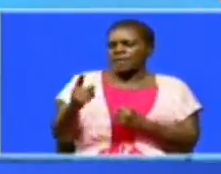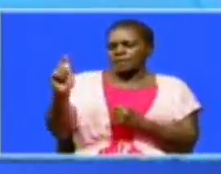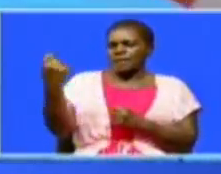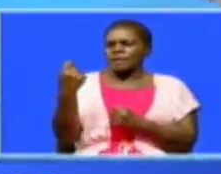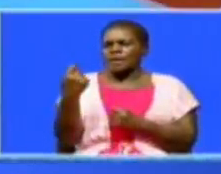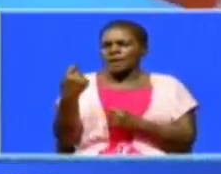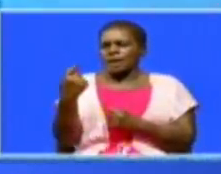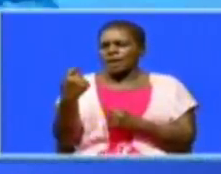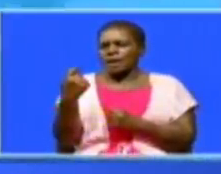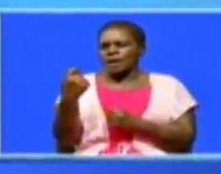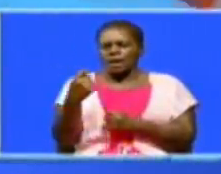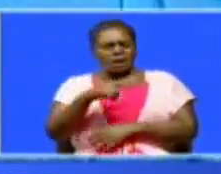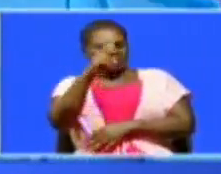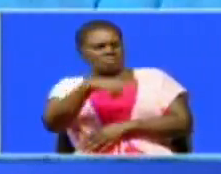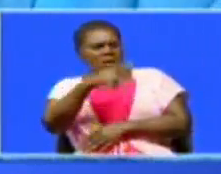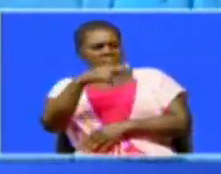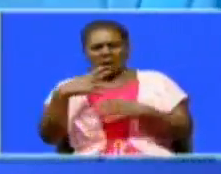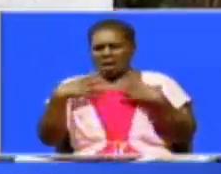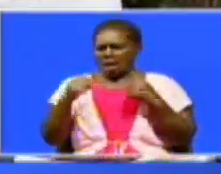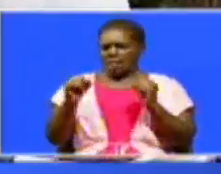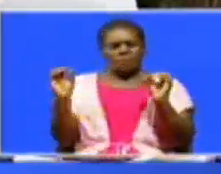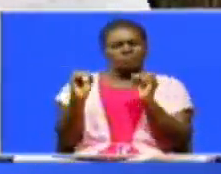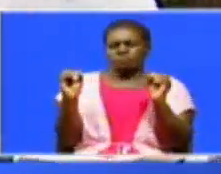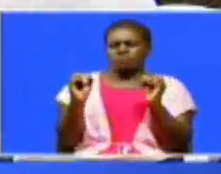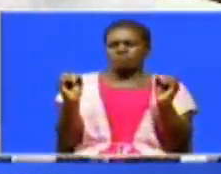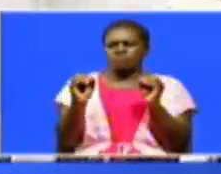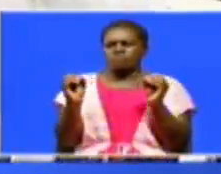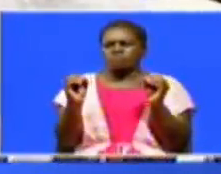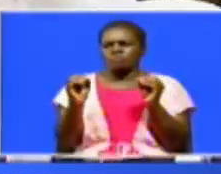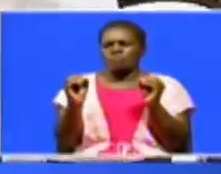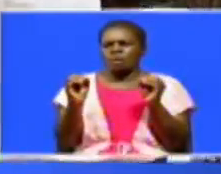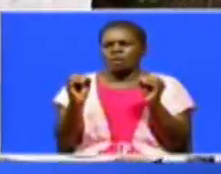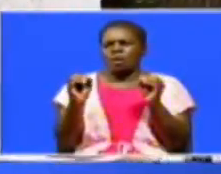Wakenya wasiwatenge wale waliopona kutokana na virusi vya korona